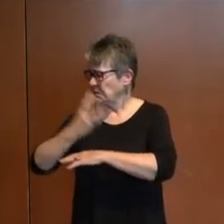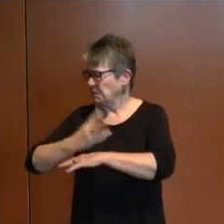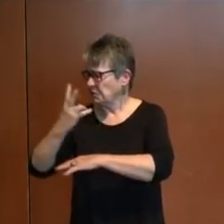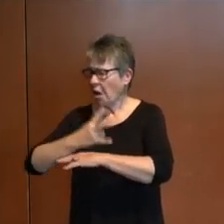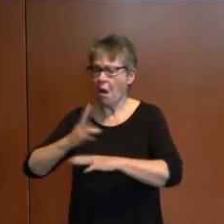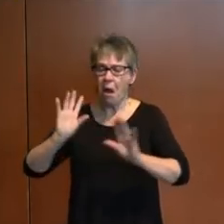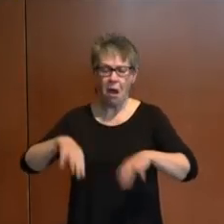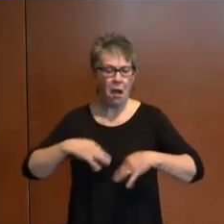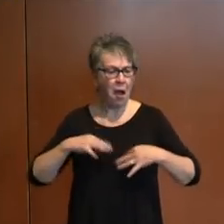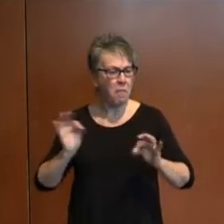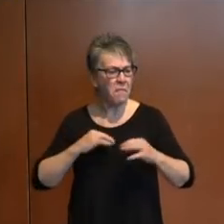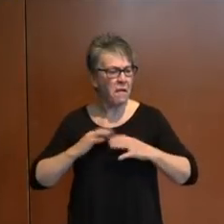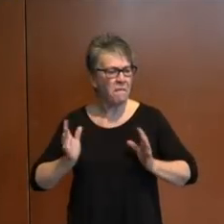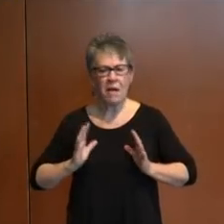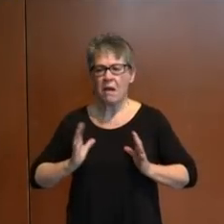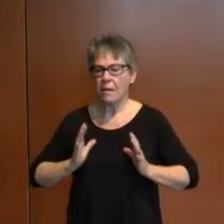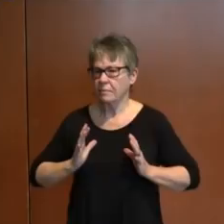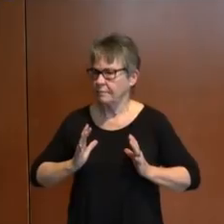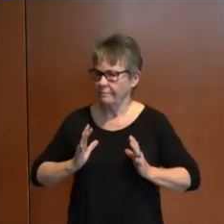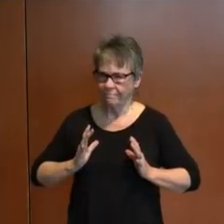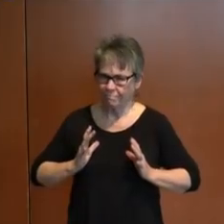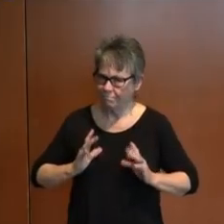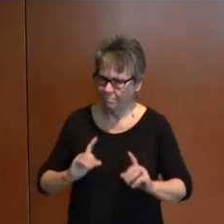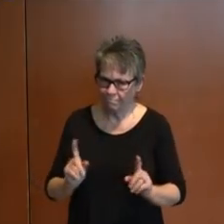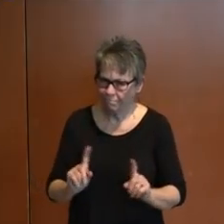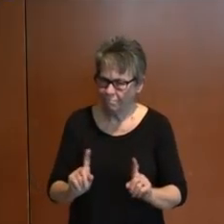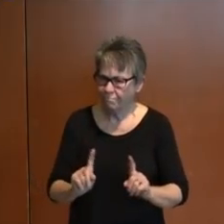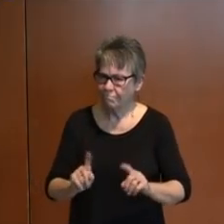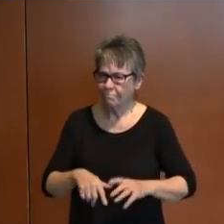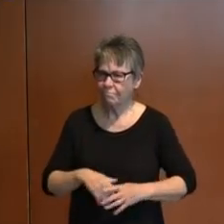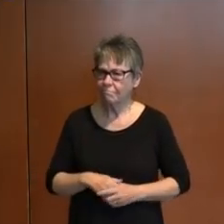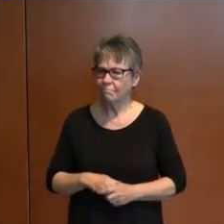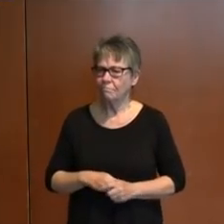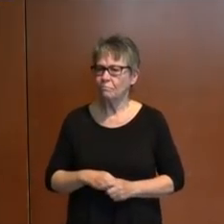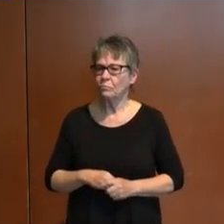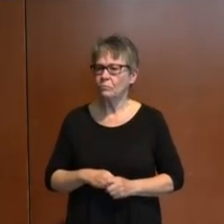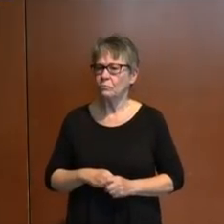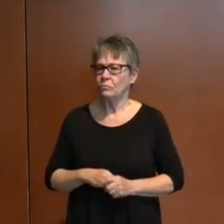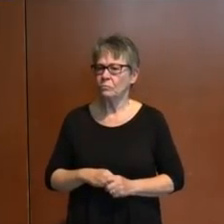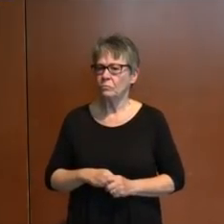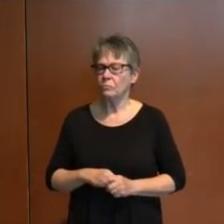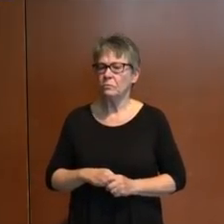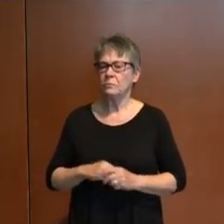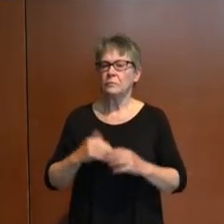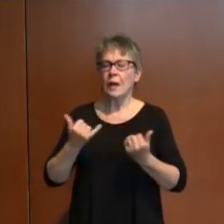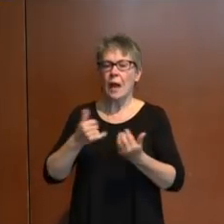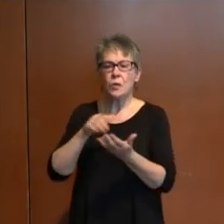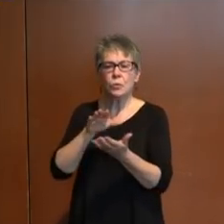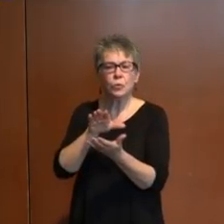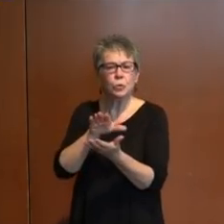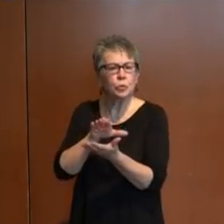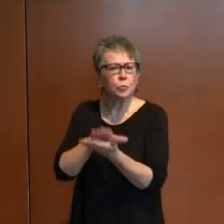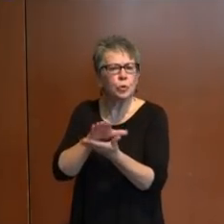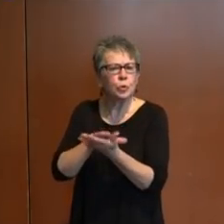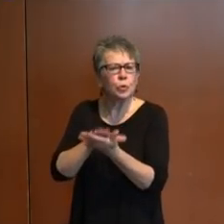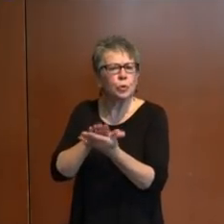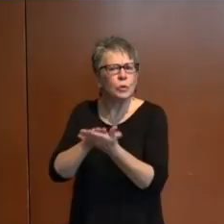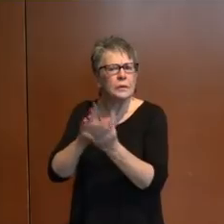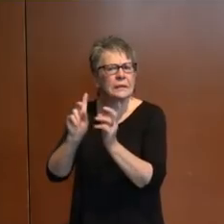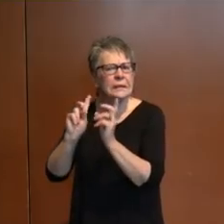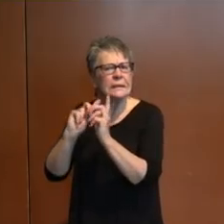school districts, on a separate matter, have already begun advising families as to when they anticipate